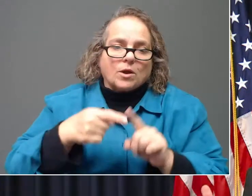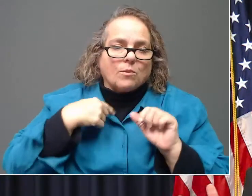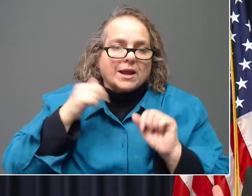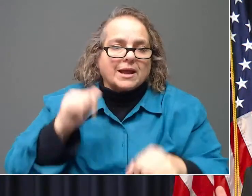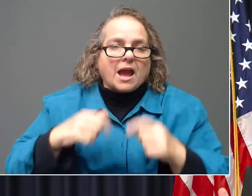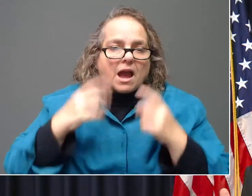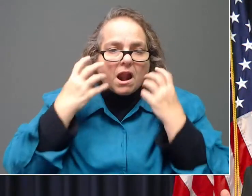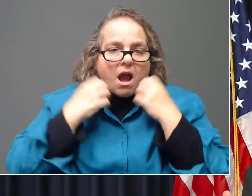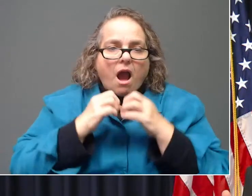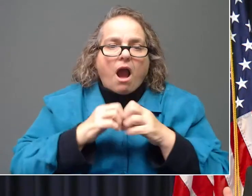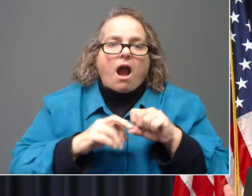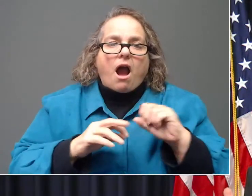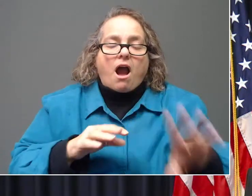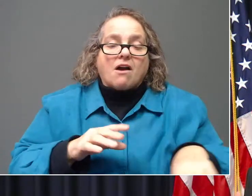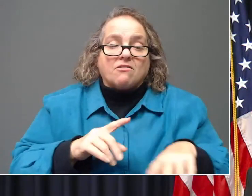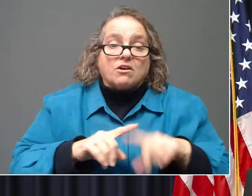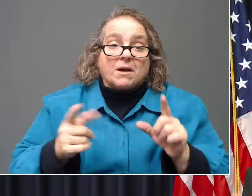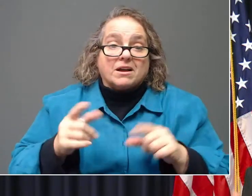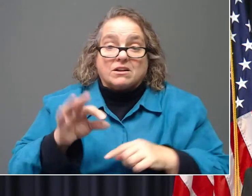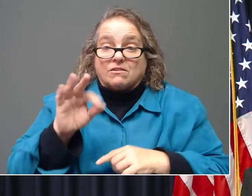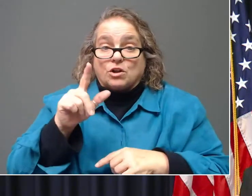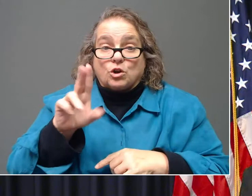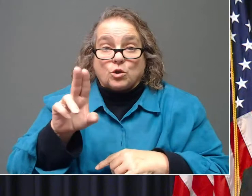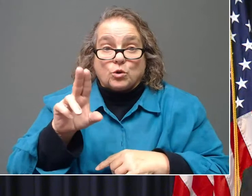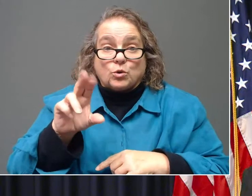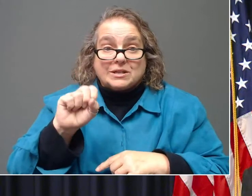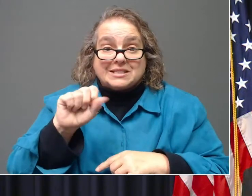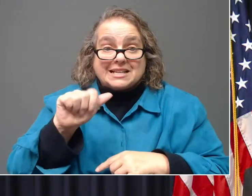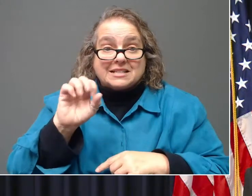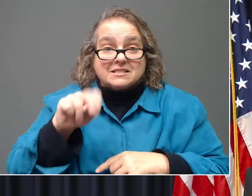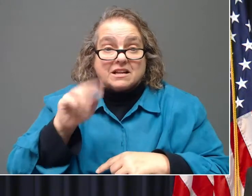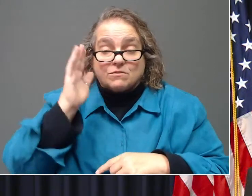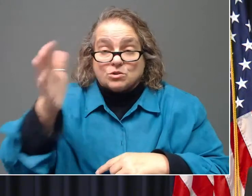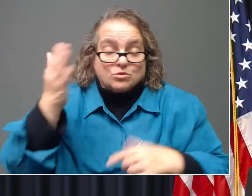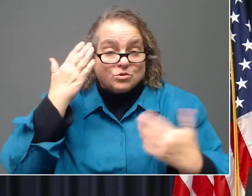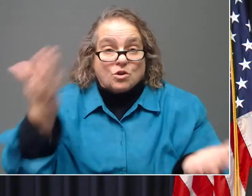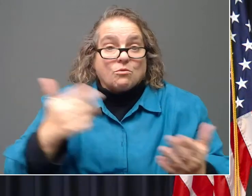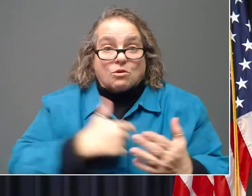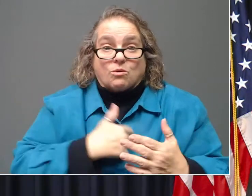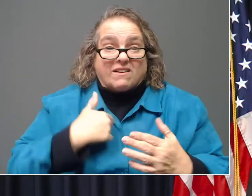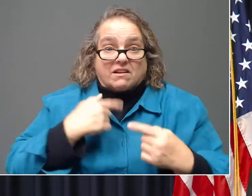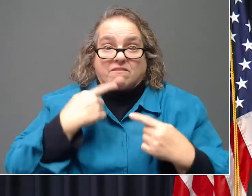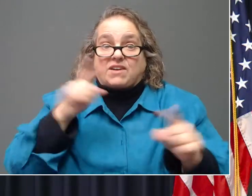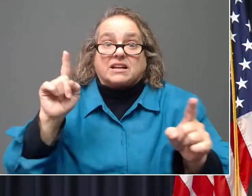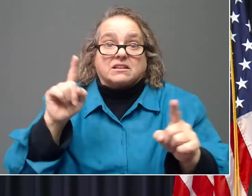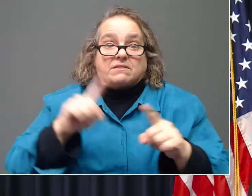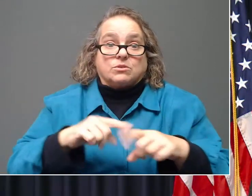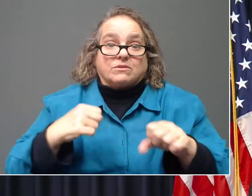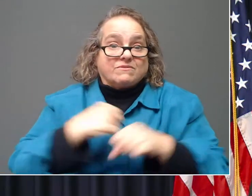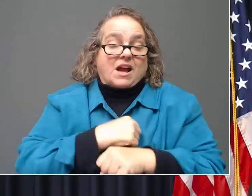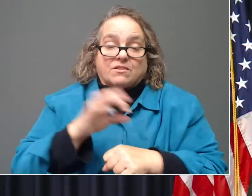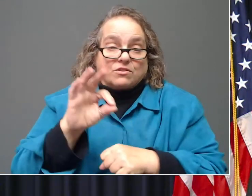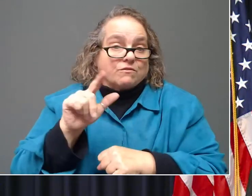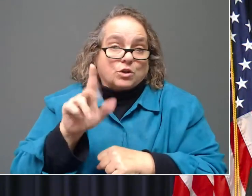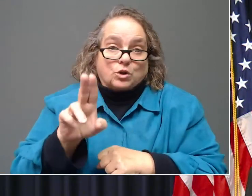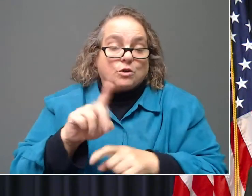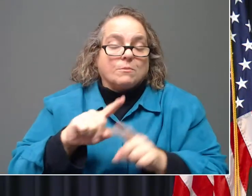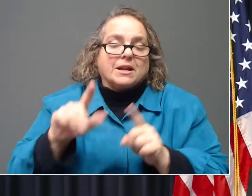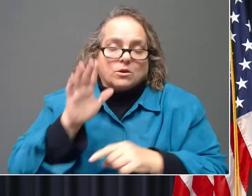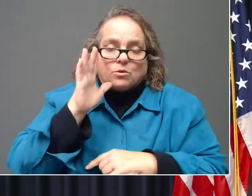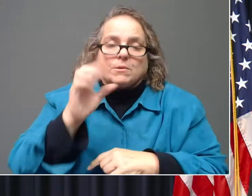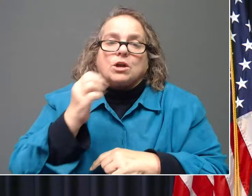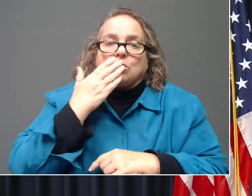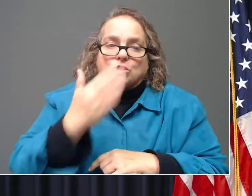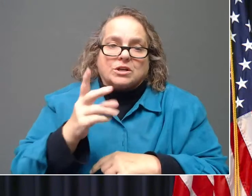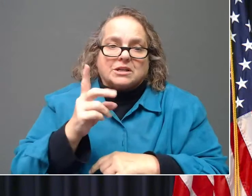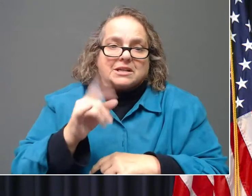flu seasons in the future are going to look like. We've been so effective at fighting the flu, but it's going to be a good day, and I think it's going to